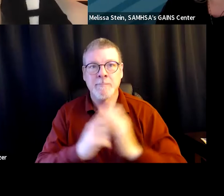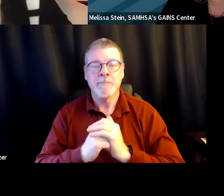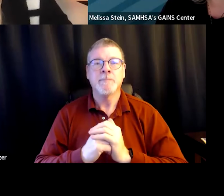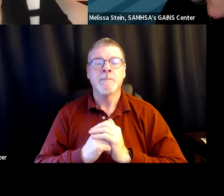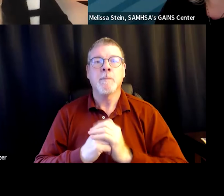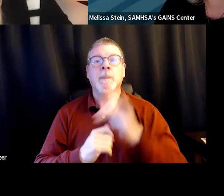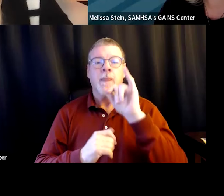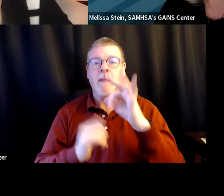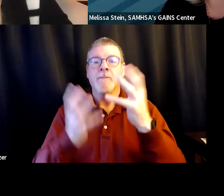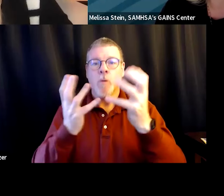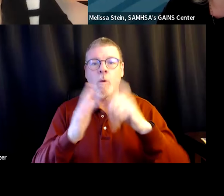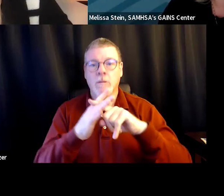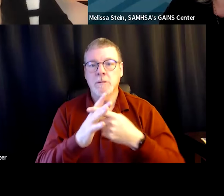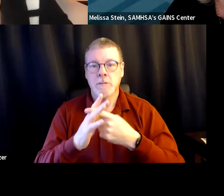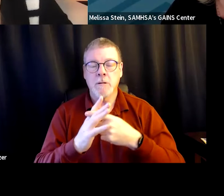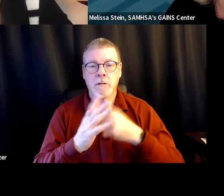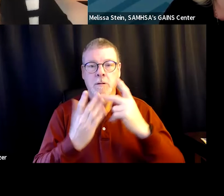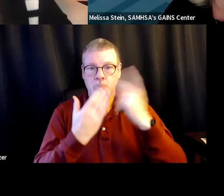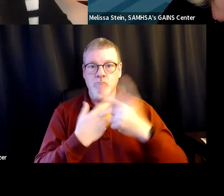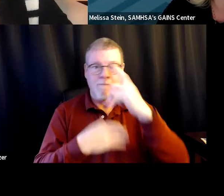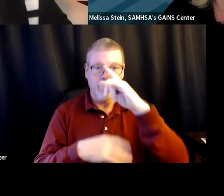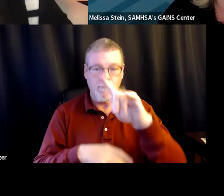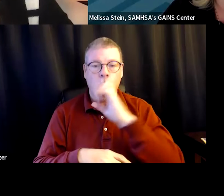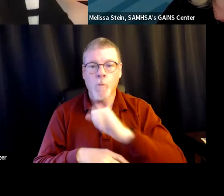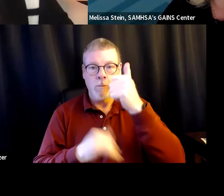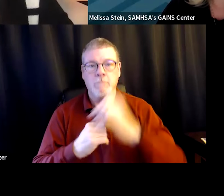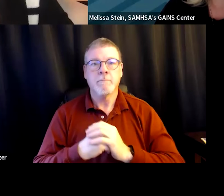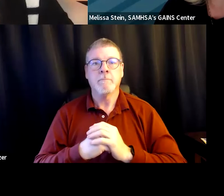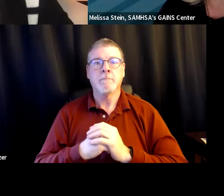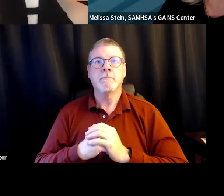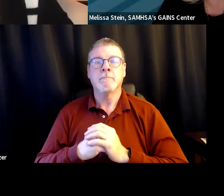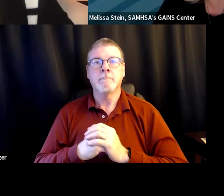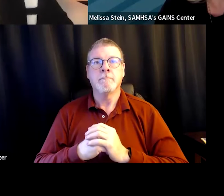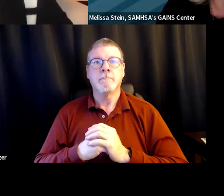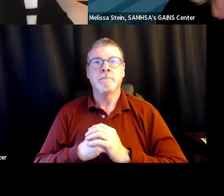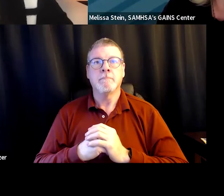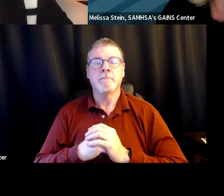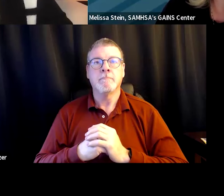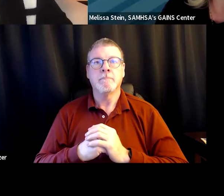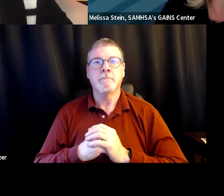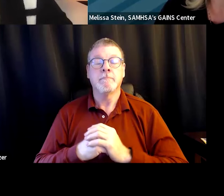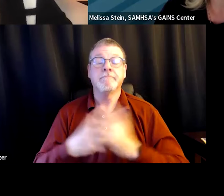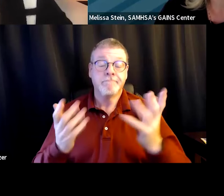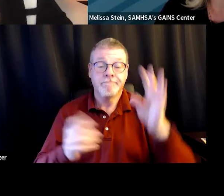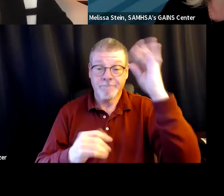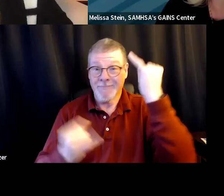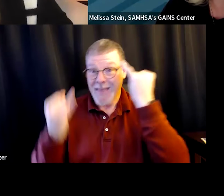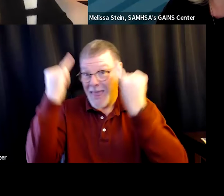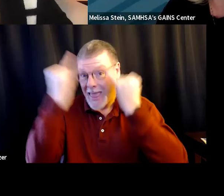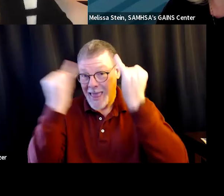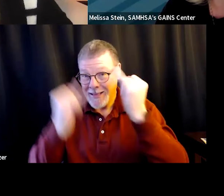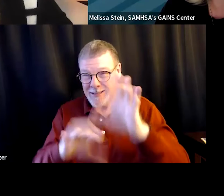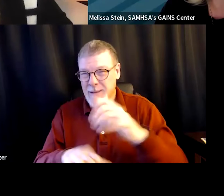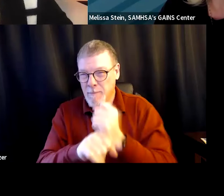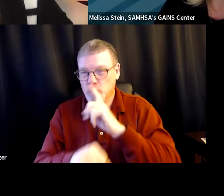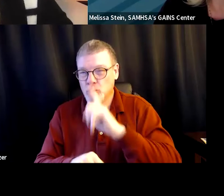they want to start peer support for older adults? Any ideas? So just to clarify, make sure I understand.